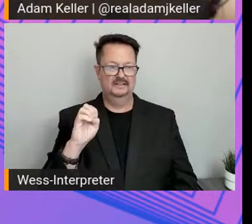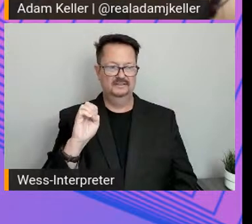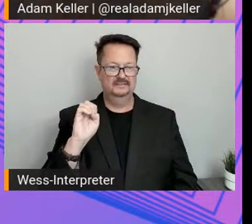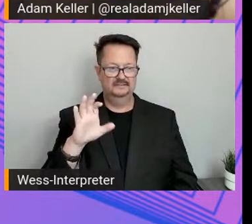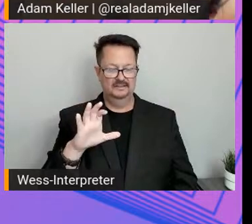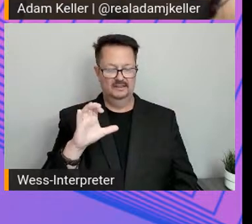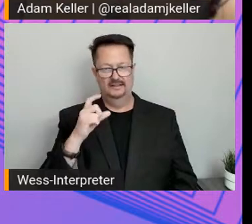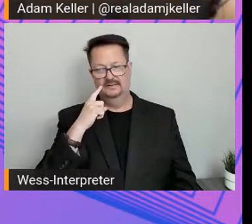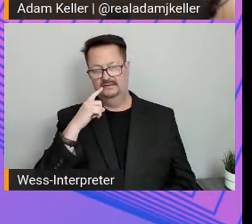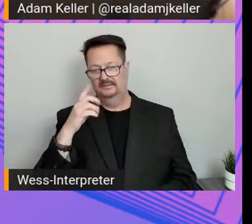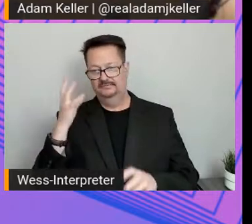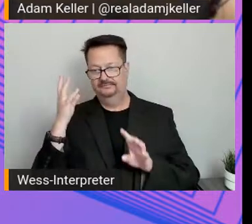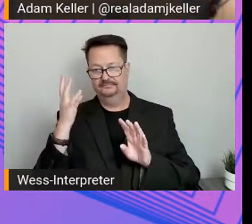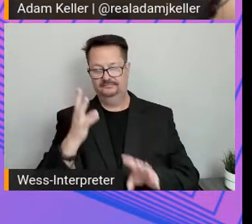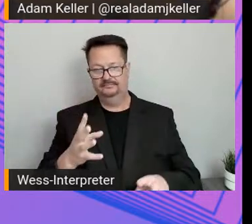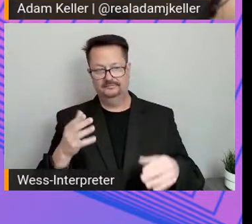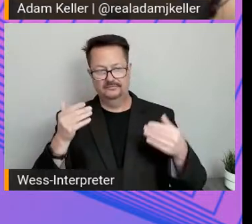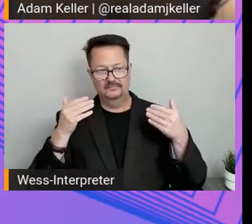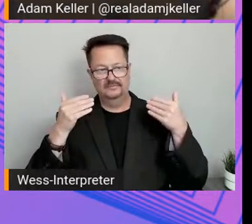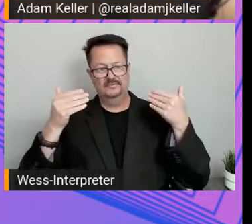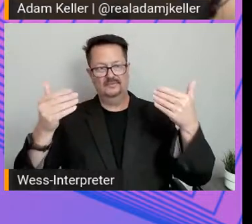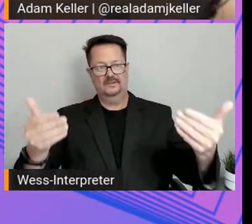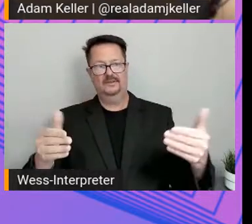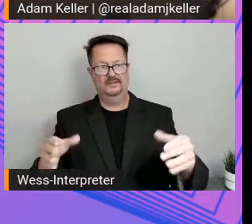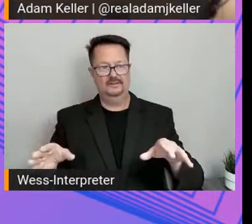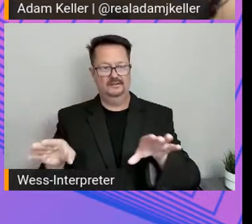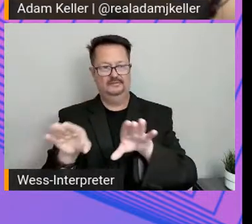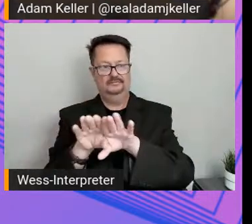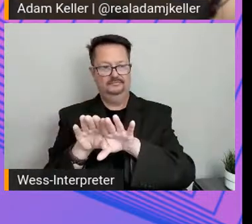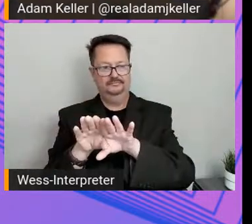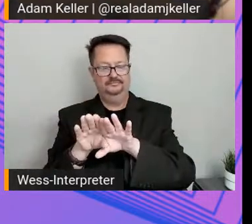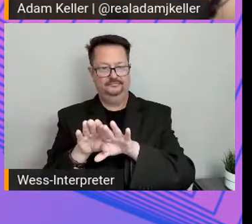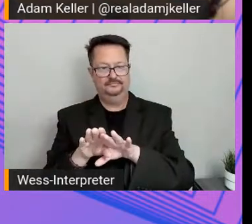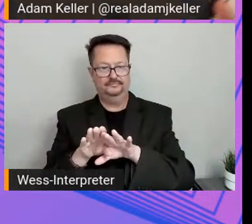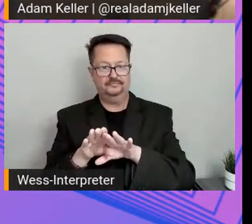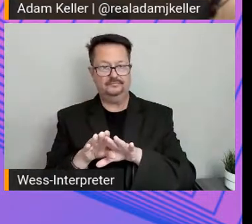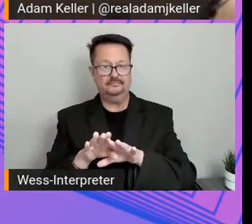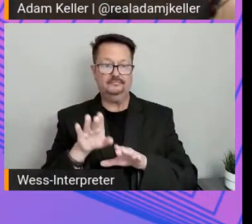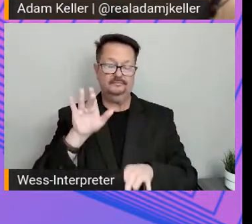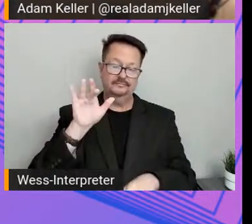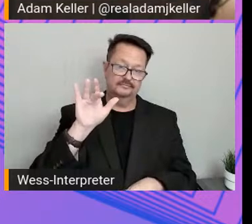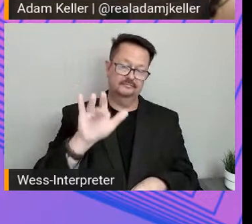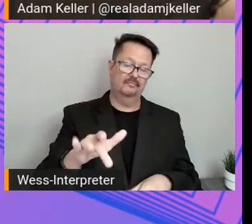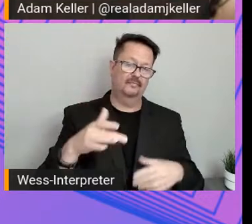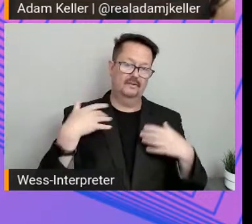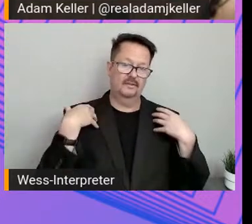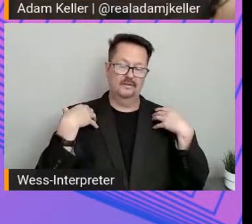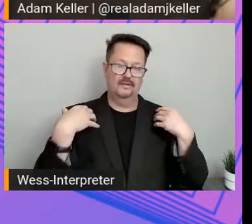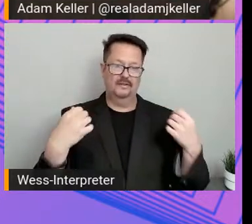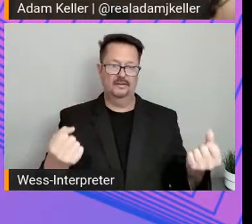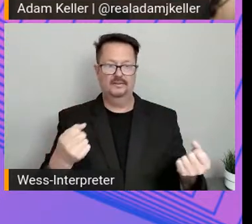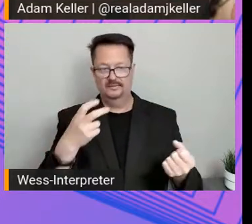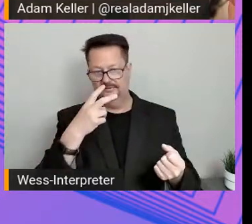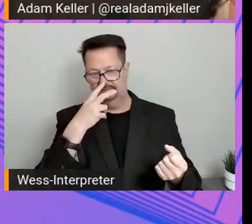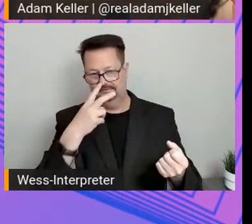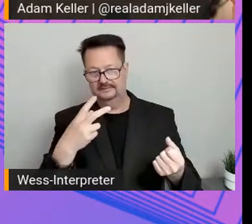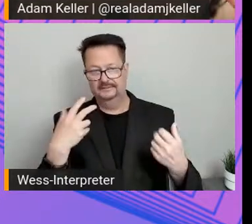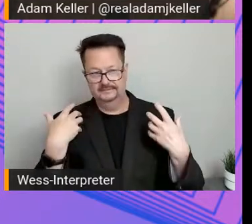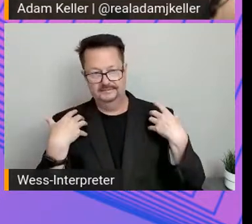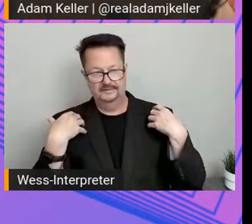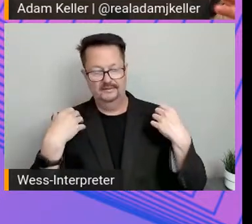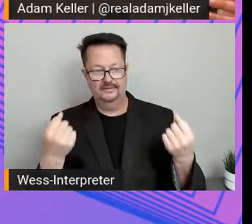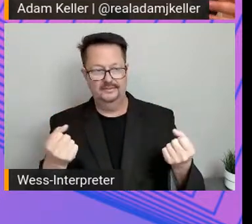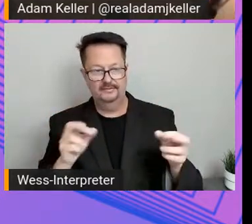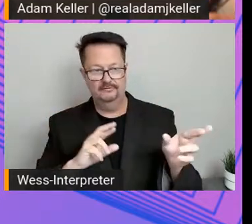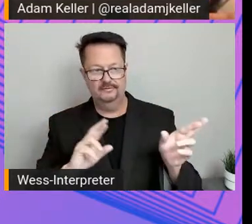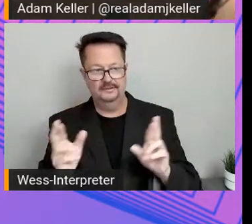go ahead and curl this endpoint. And if I just check the health endpoint, you can see my application's responding healthy.